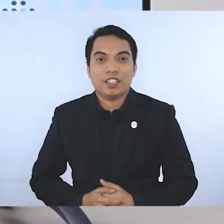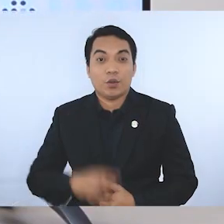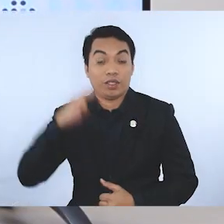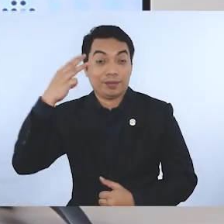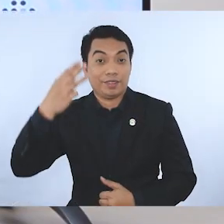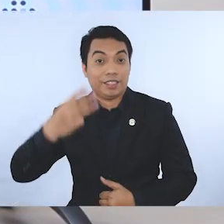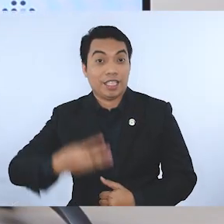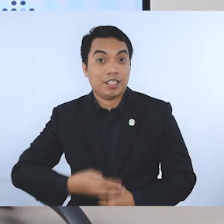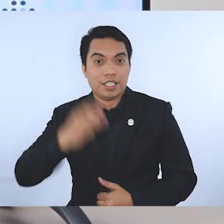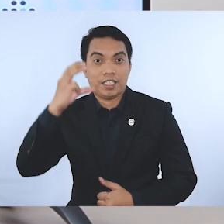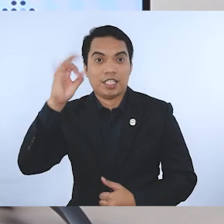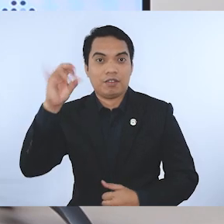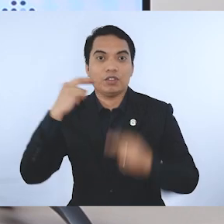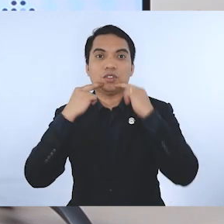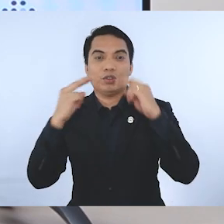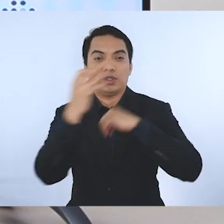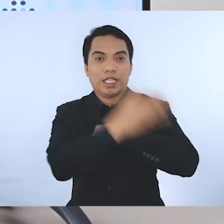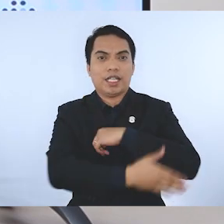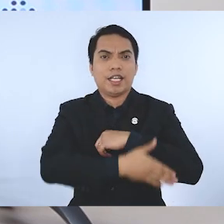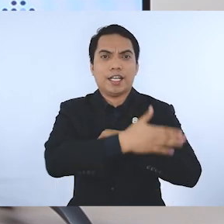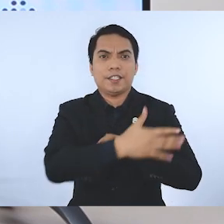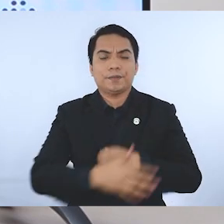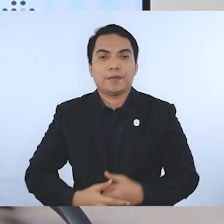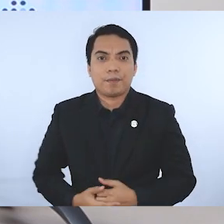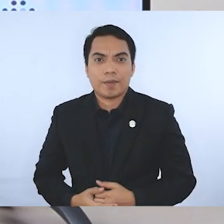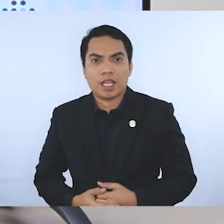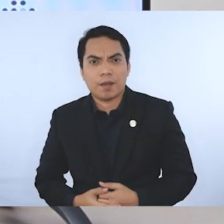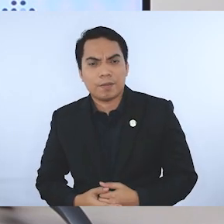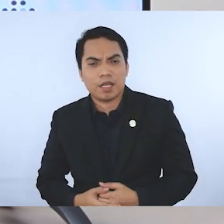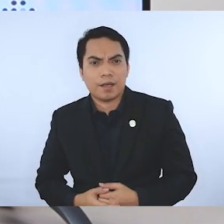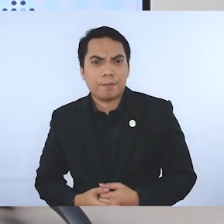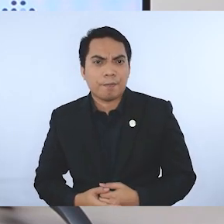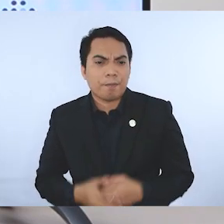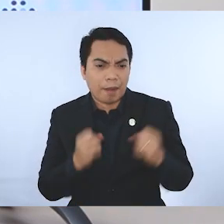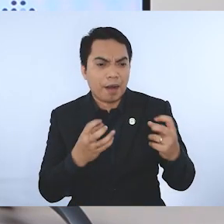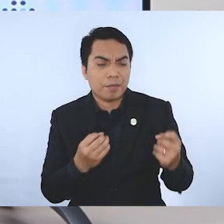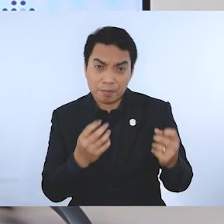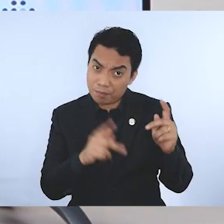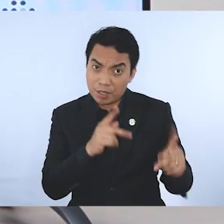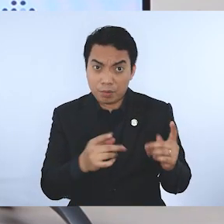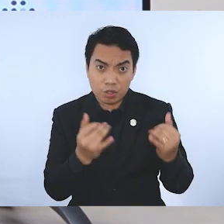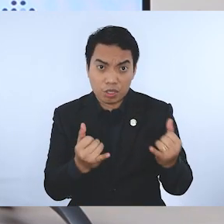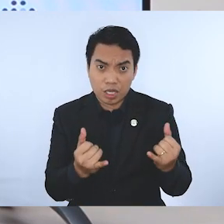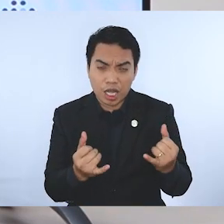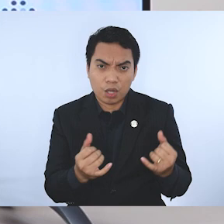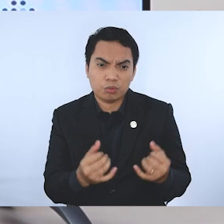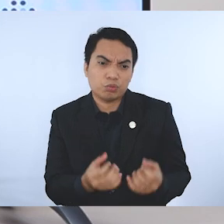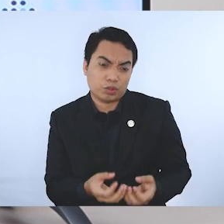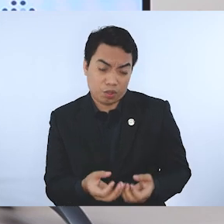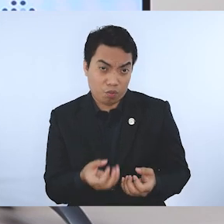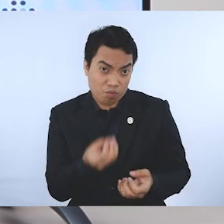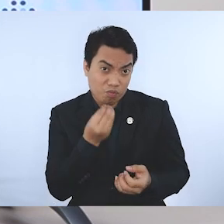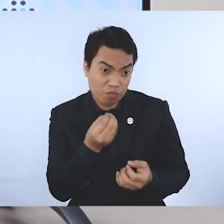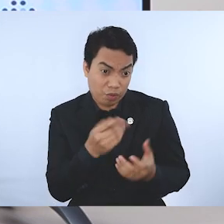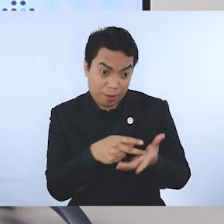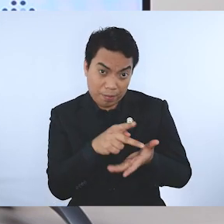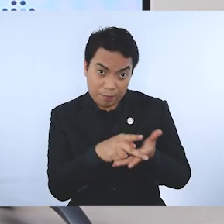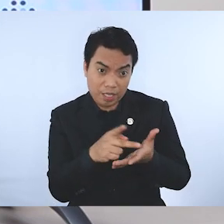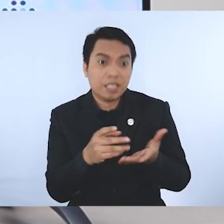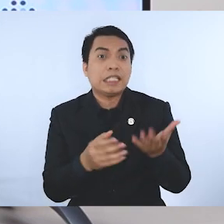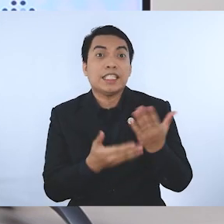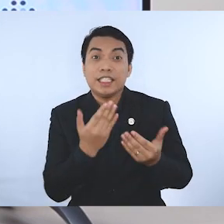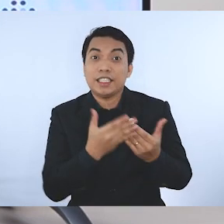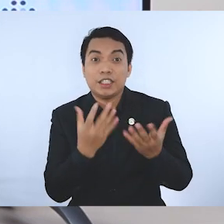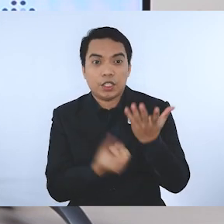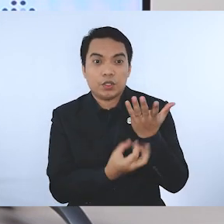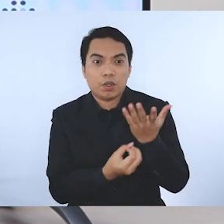Welcome back in CFO News Abroad. While it's tempting for many people nowadays to consume food that's easier to cook but low